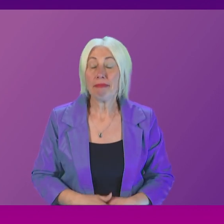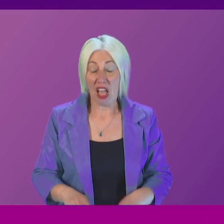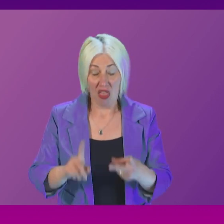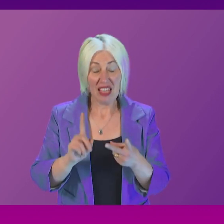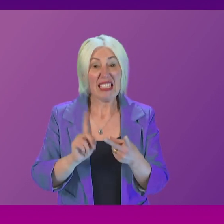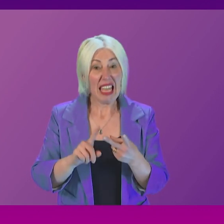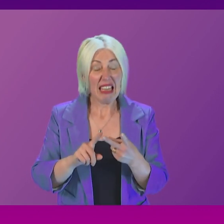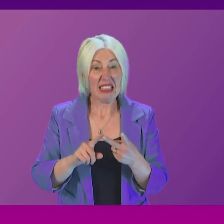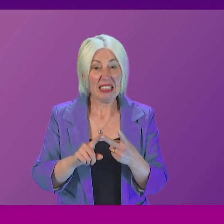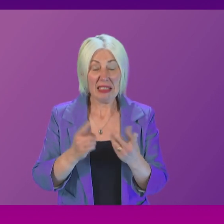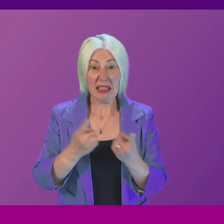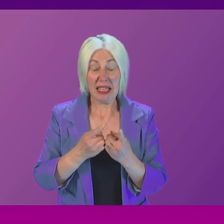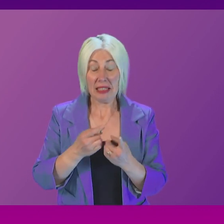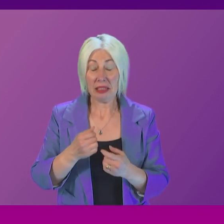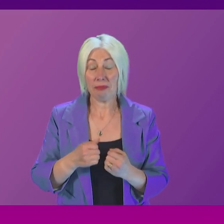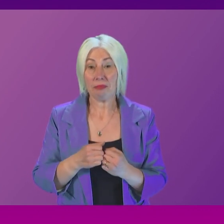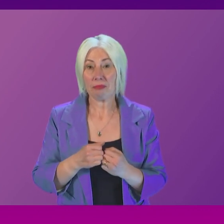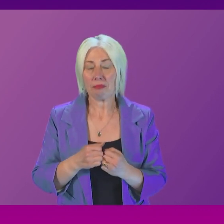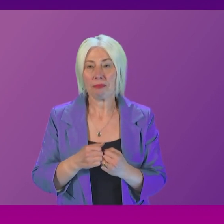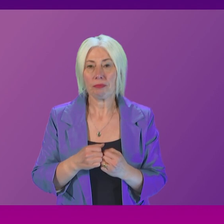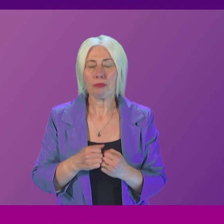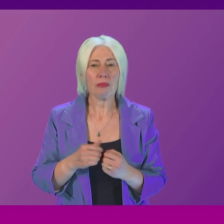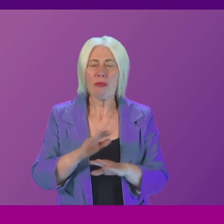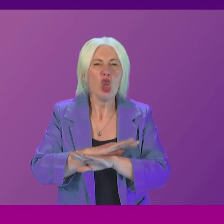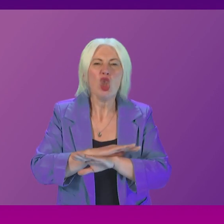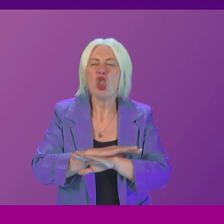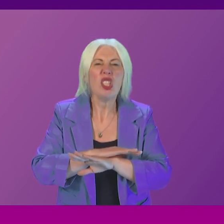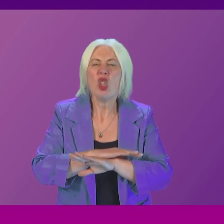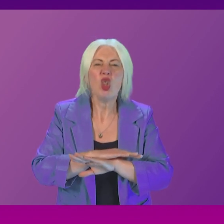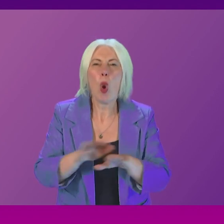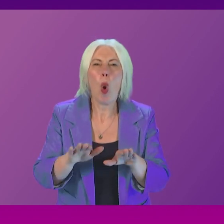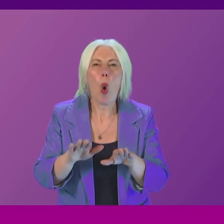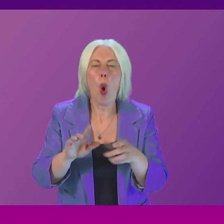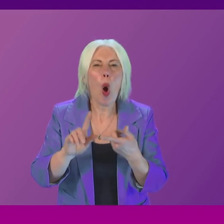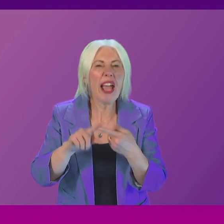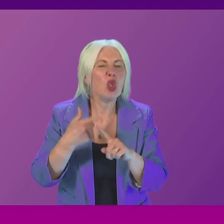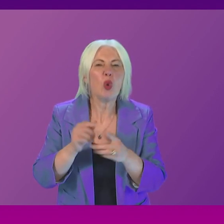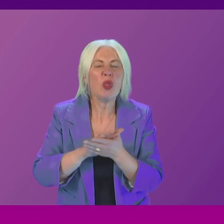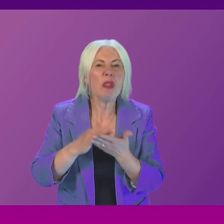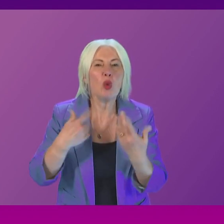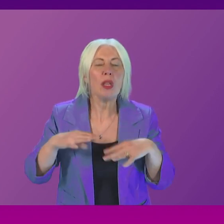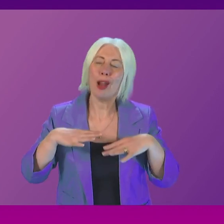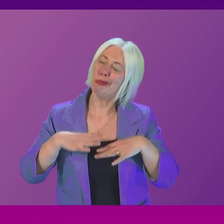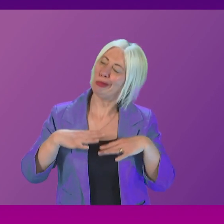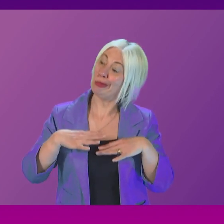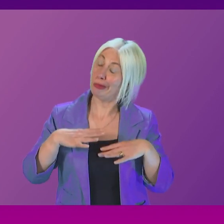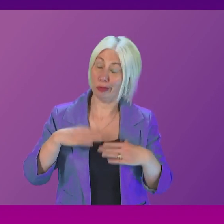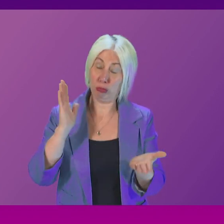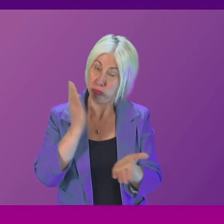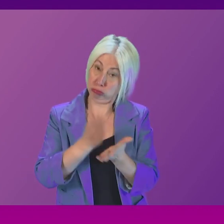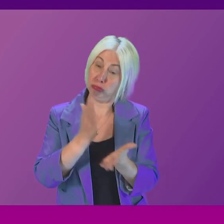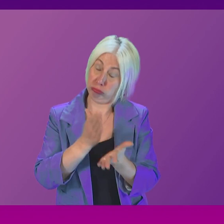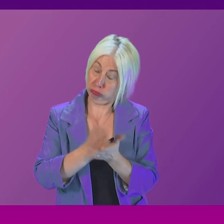phrase within that quote was that's no excuse for complacency. I mean, I kind of double underline that because I think that's absolutely